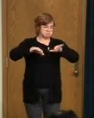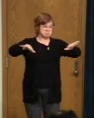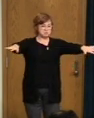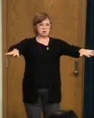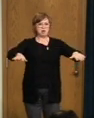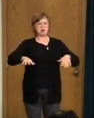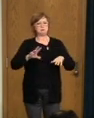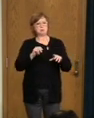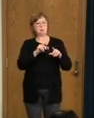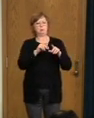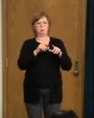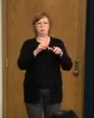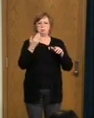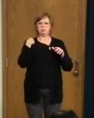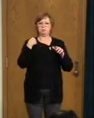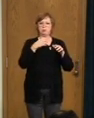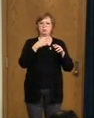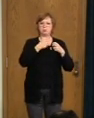place.